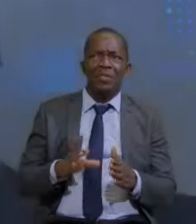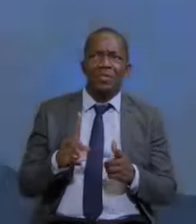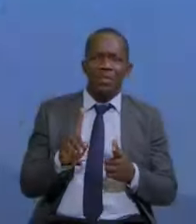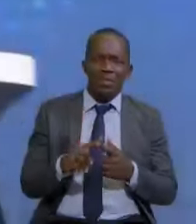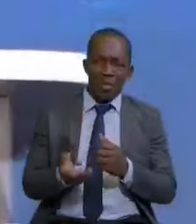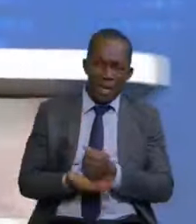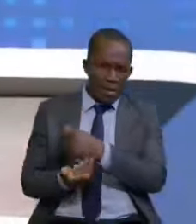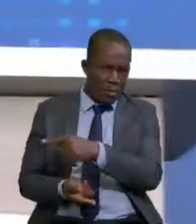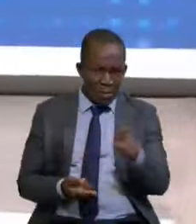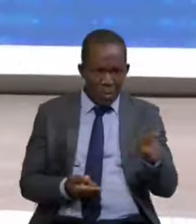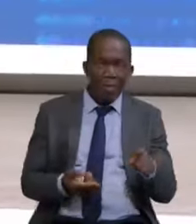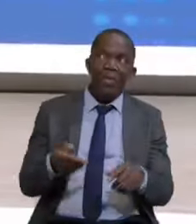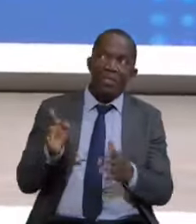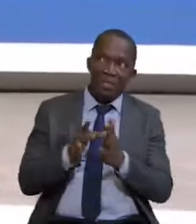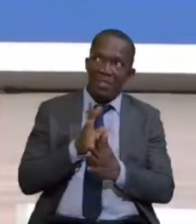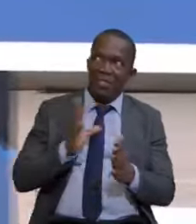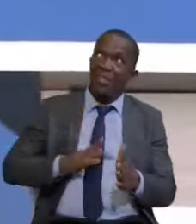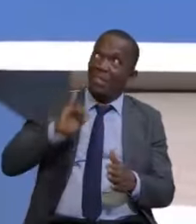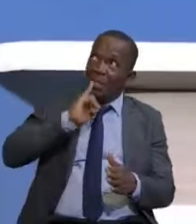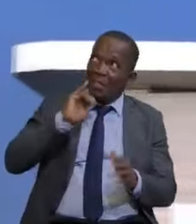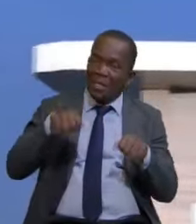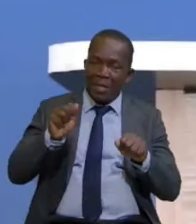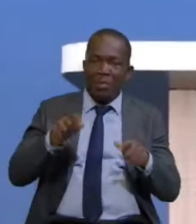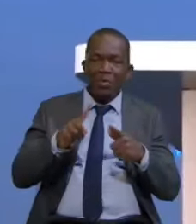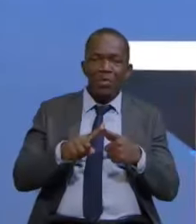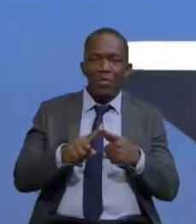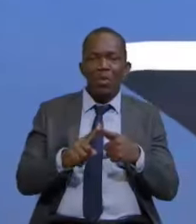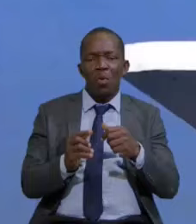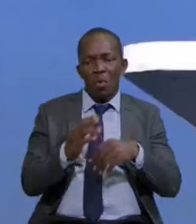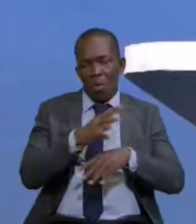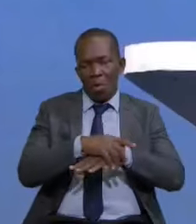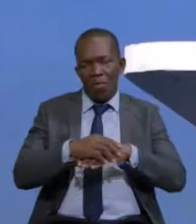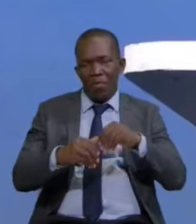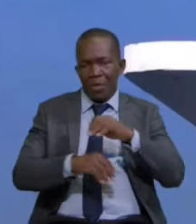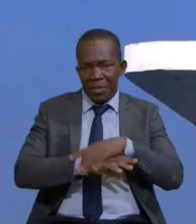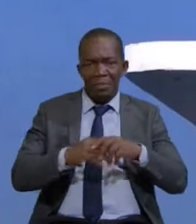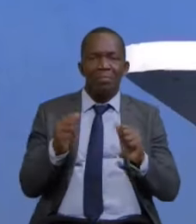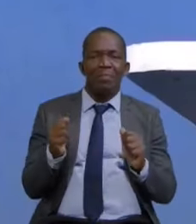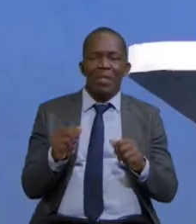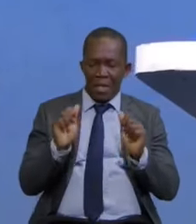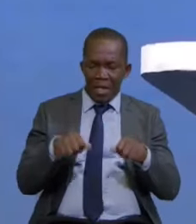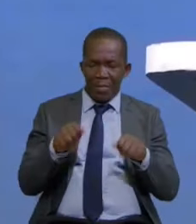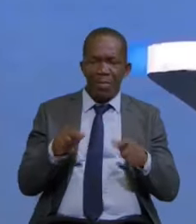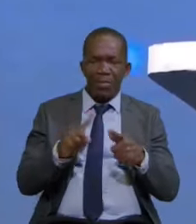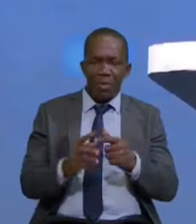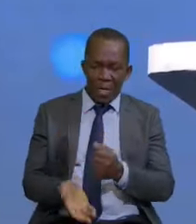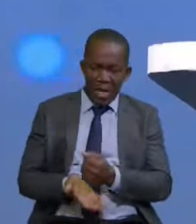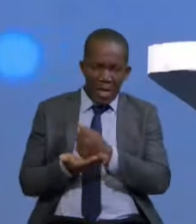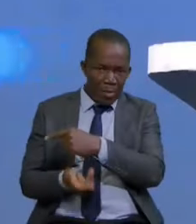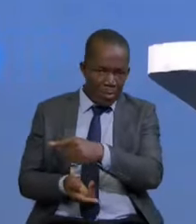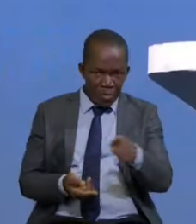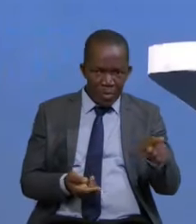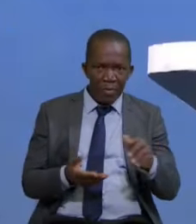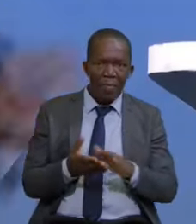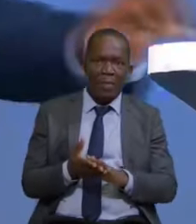support, able to succor, able to help, able to make you to